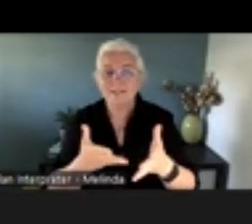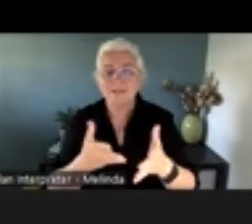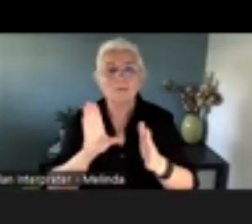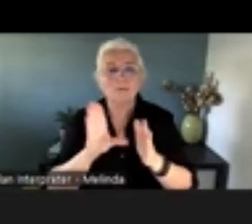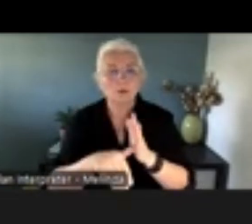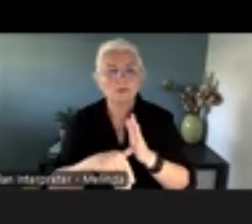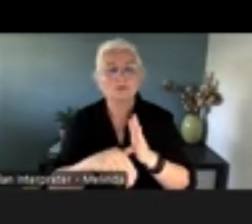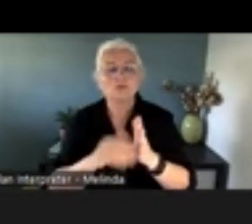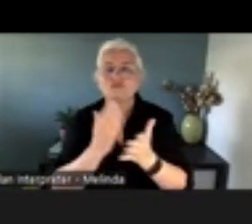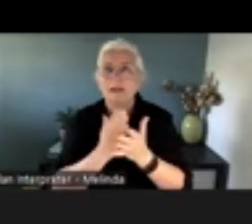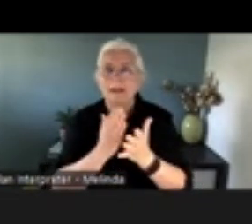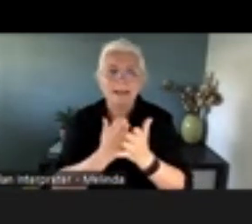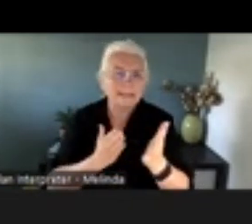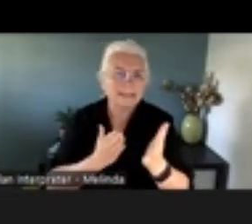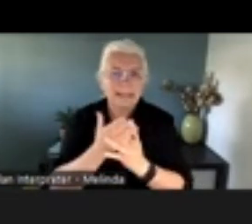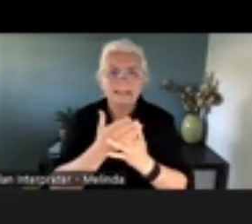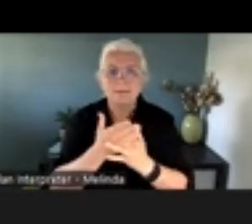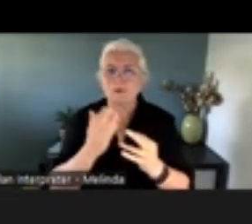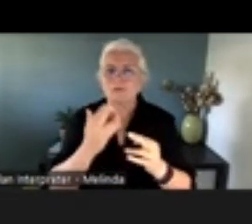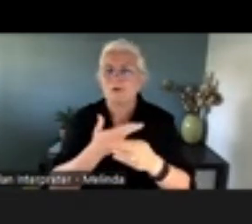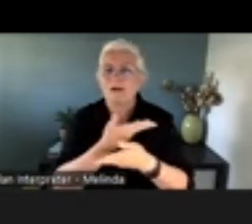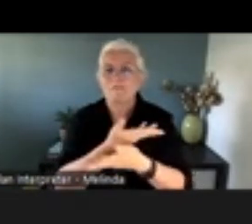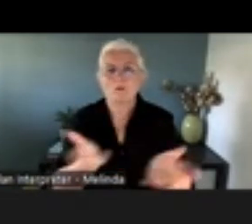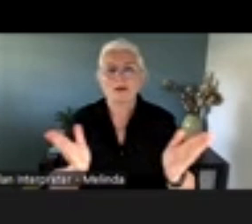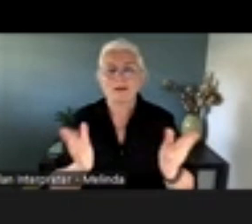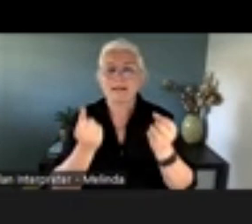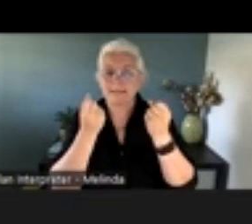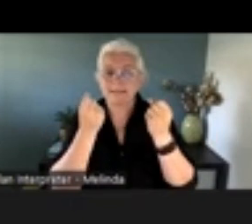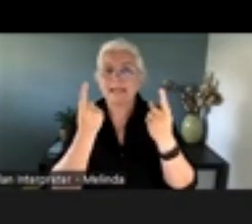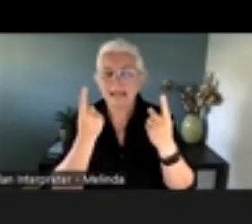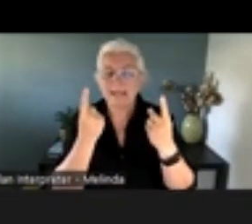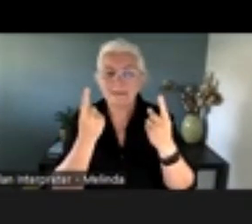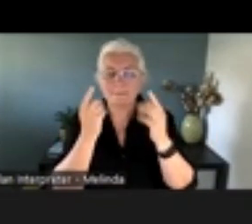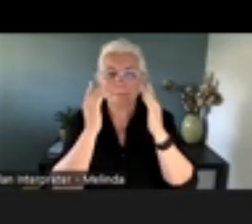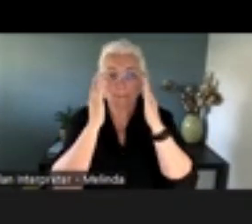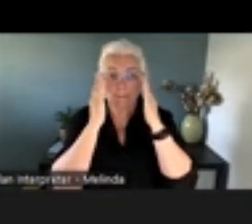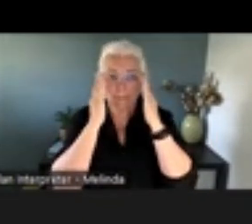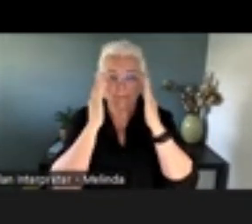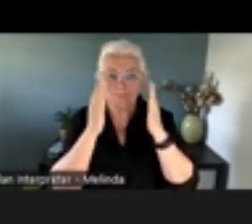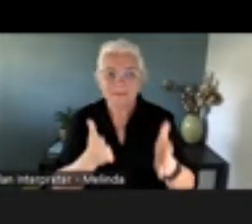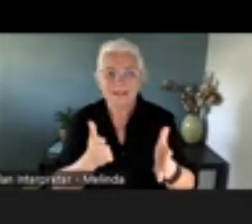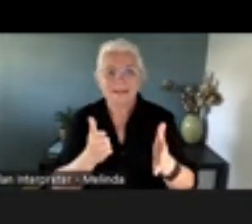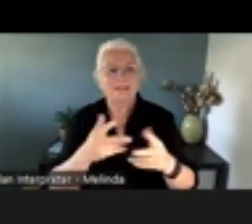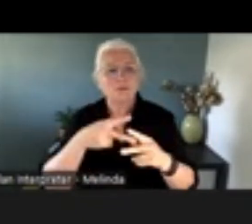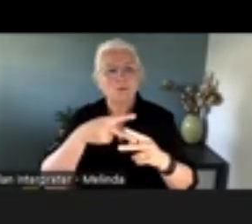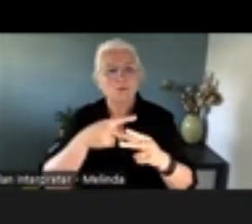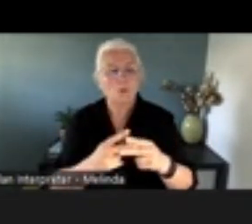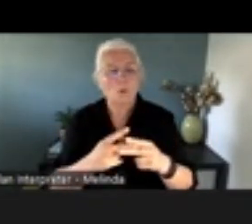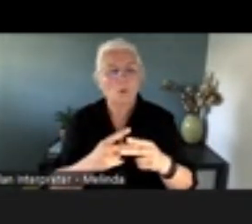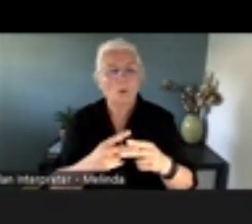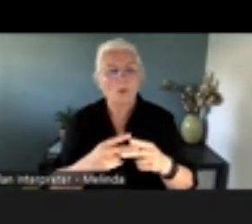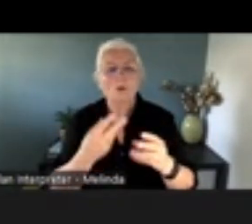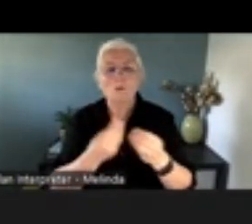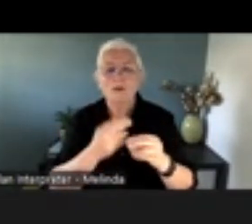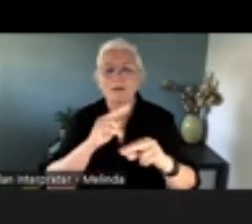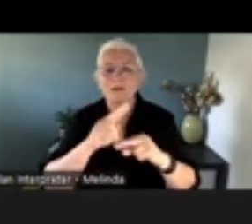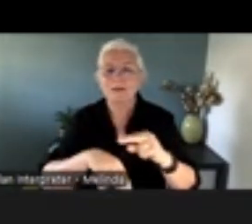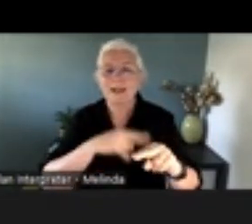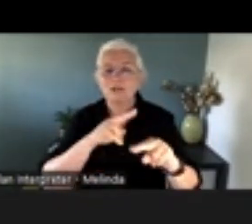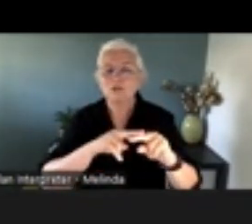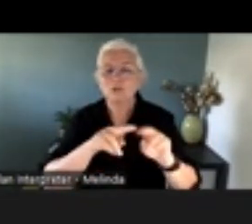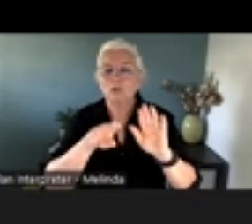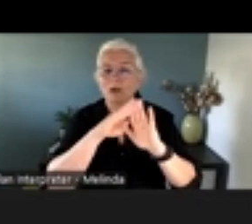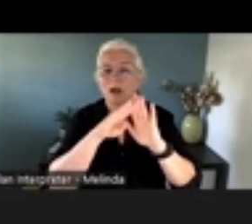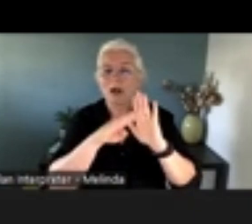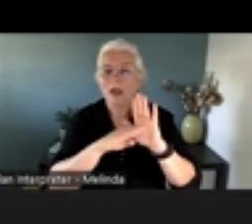really accessible for everybody to be able to understand, and it's a tool that we've used with the national guidelines to